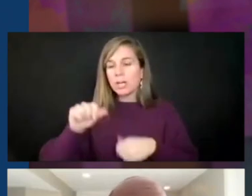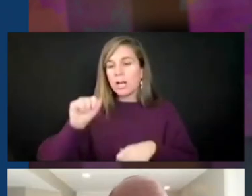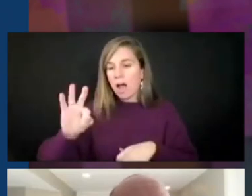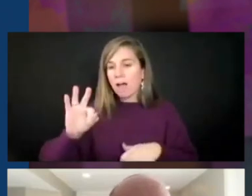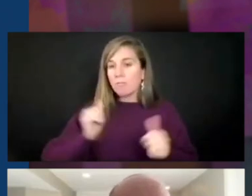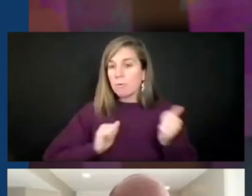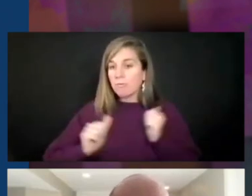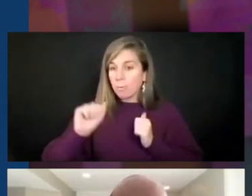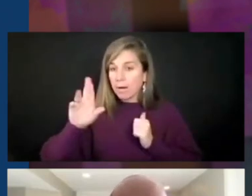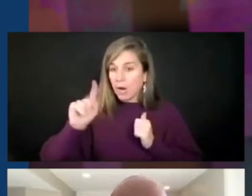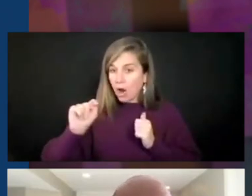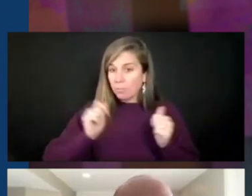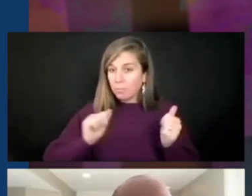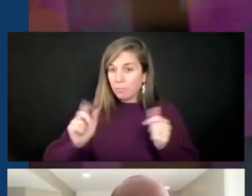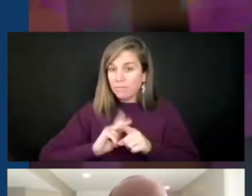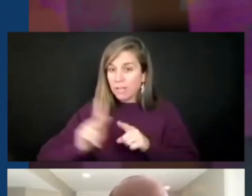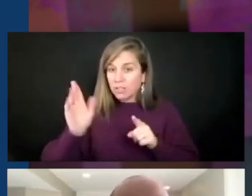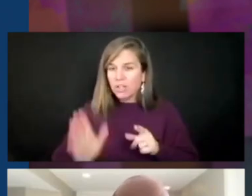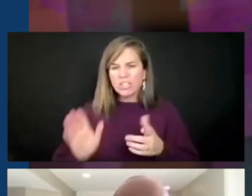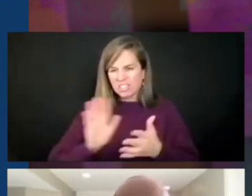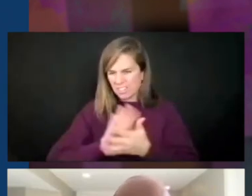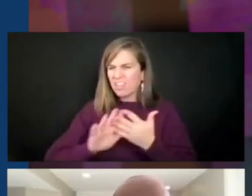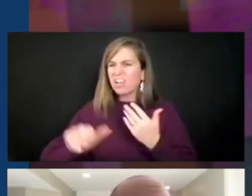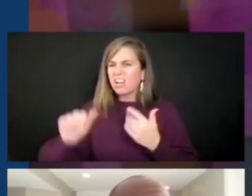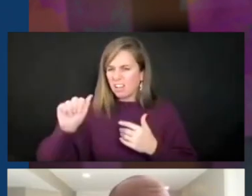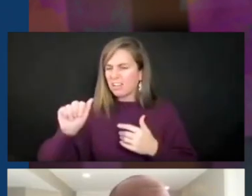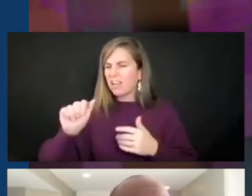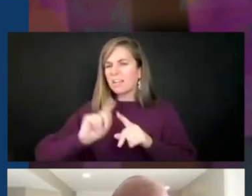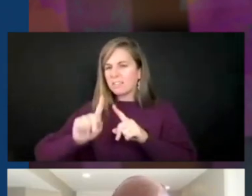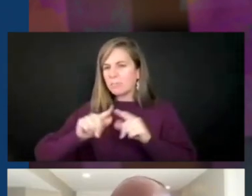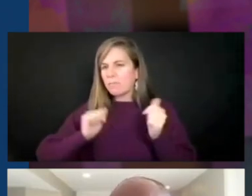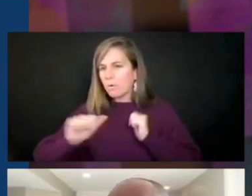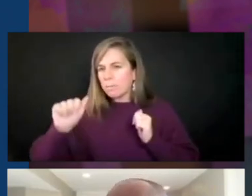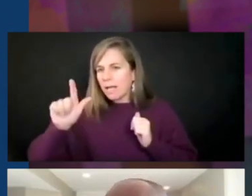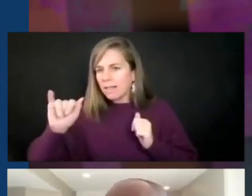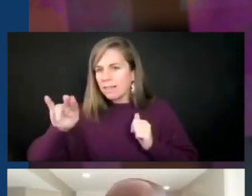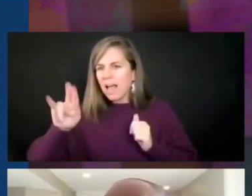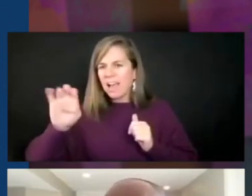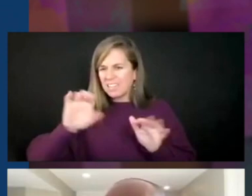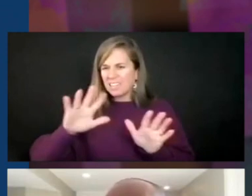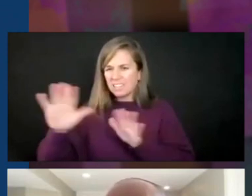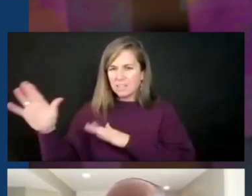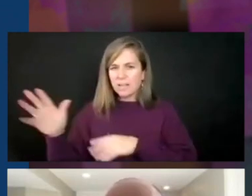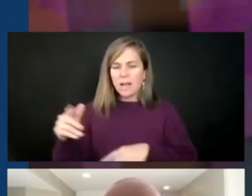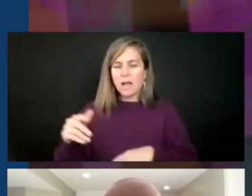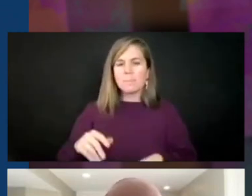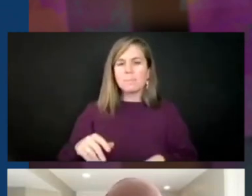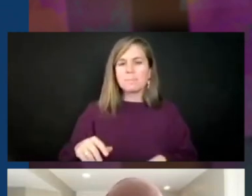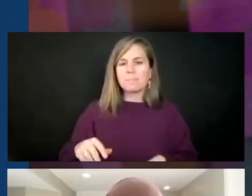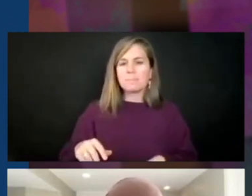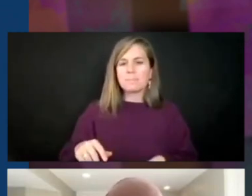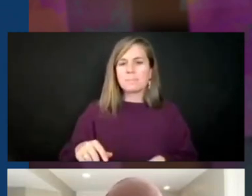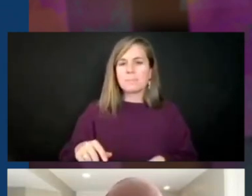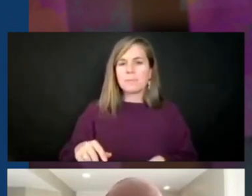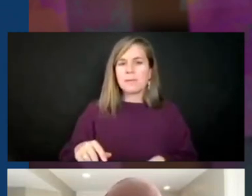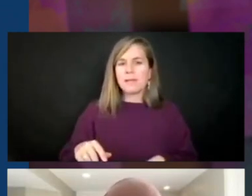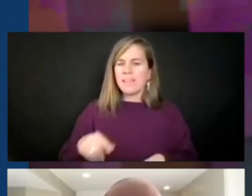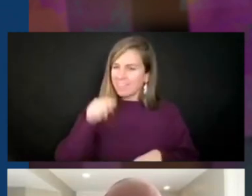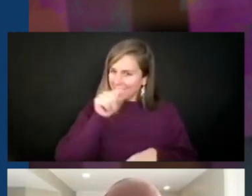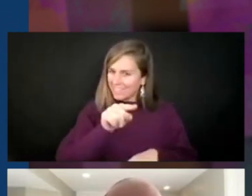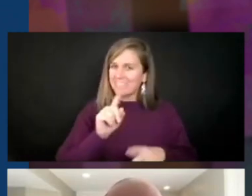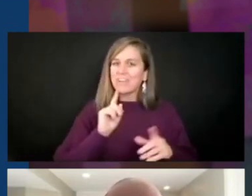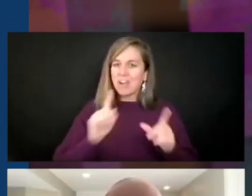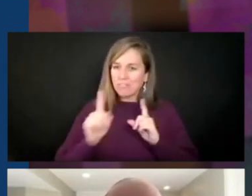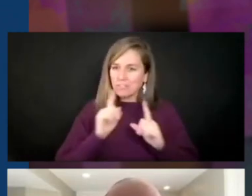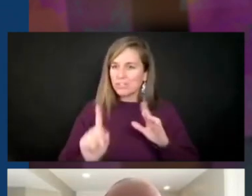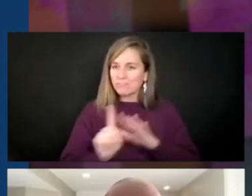the Western Arts Alliance, these other types of gatherings and dance that I'm often at, this conversation always comes up, and I bet I'm